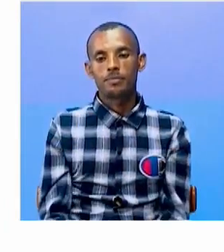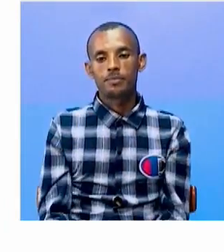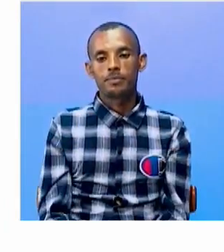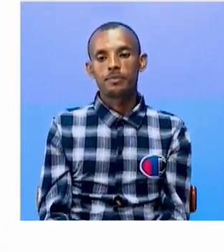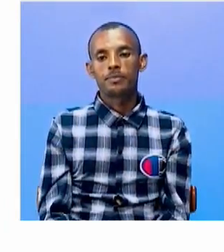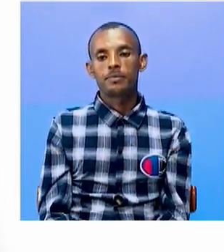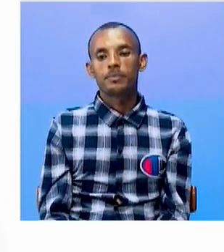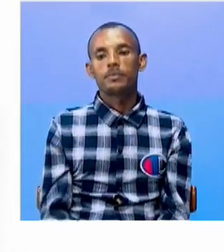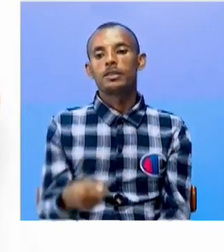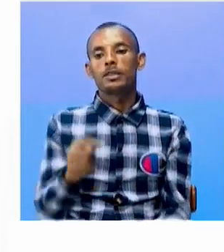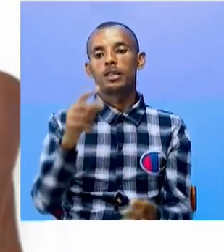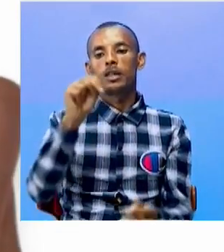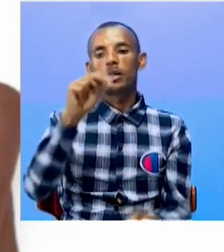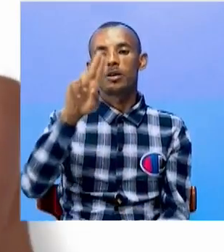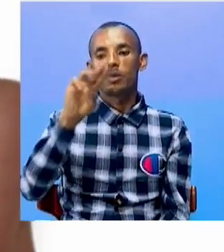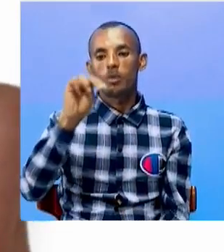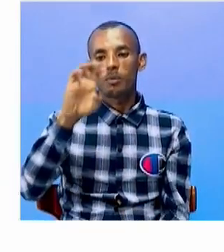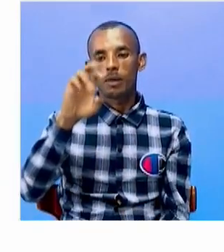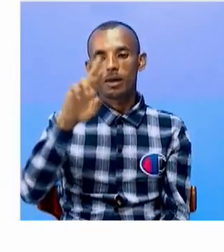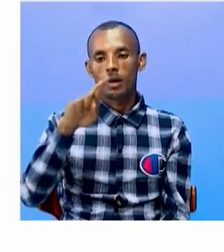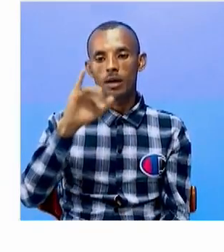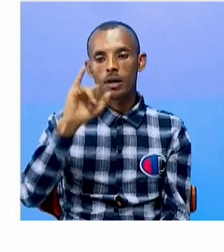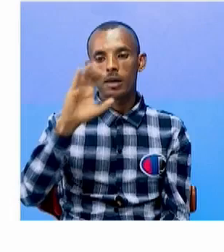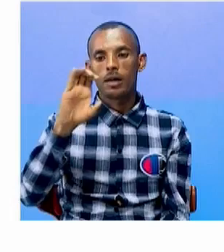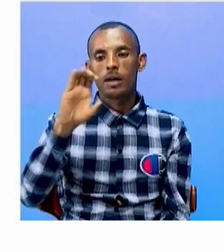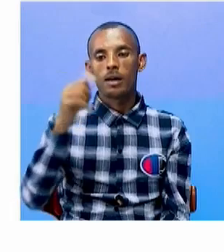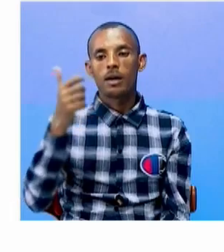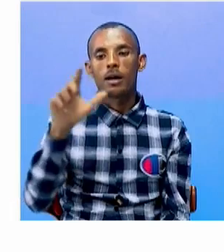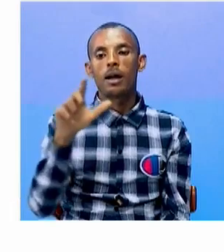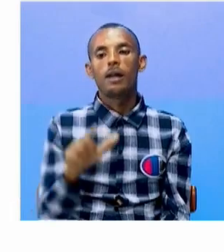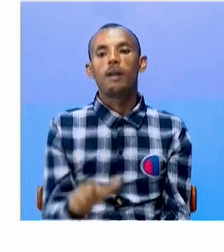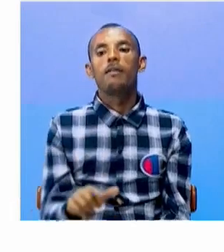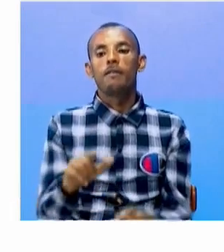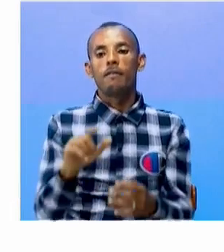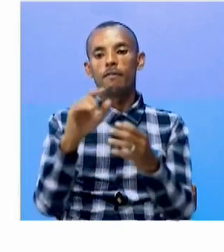the numerical factor of a term,